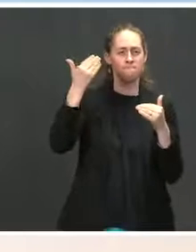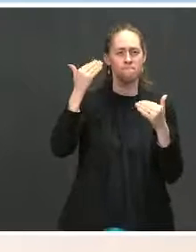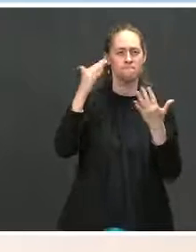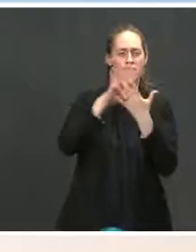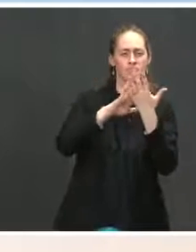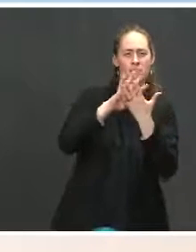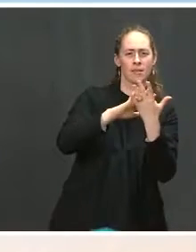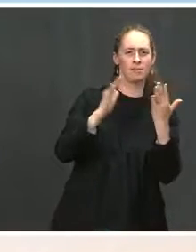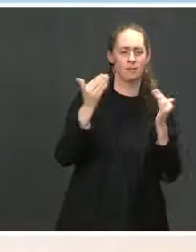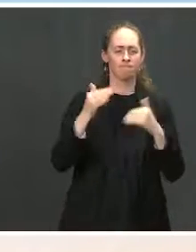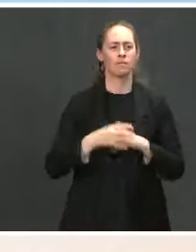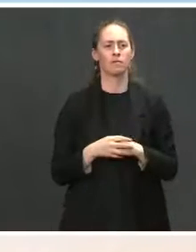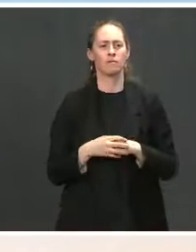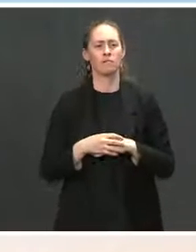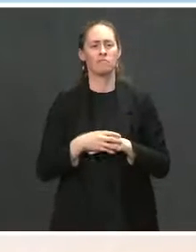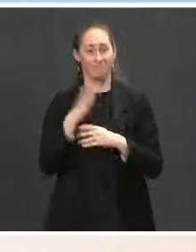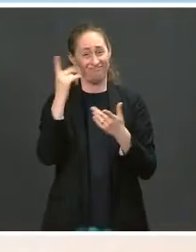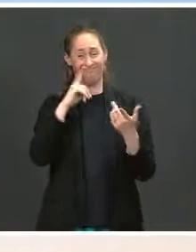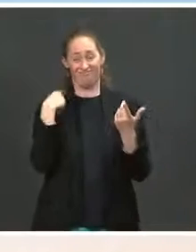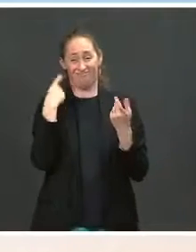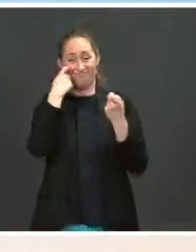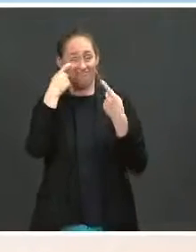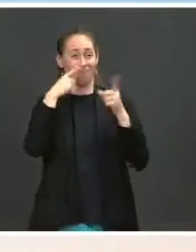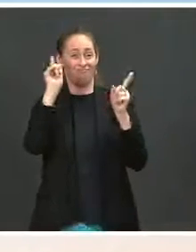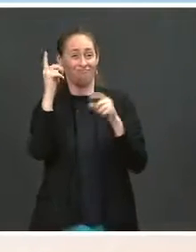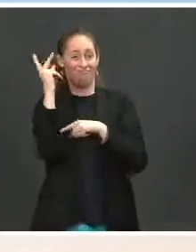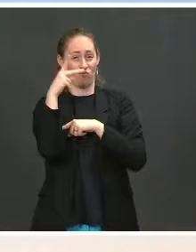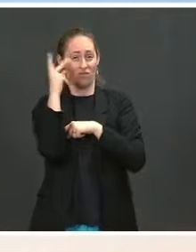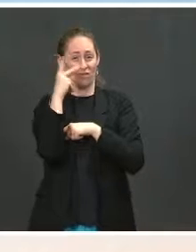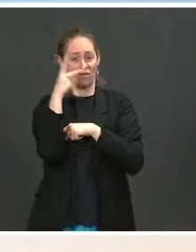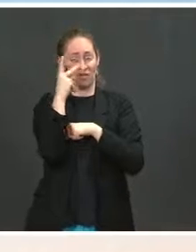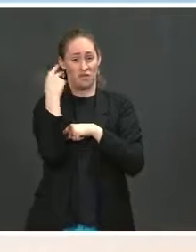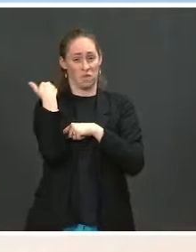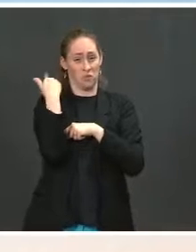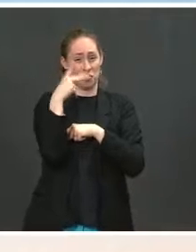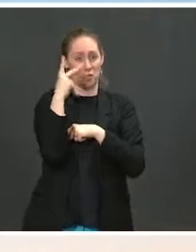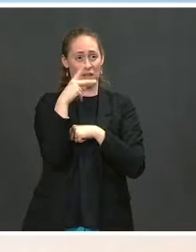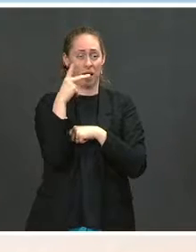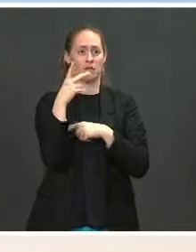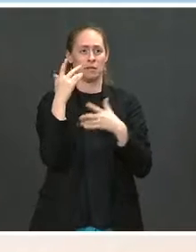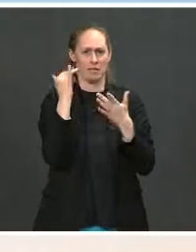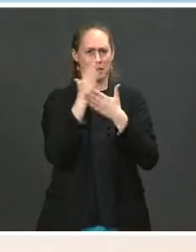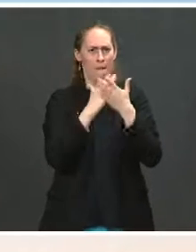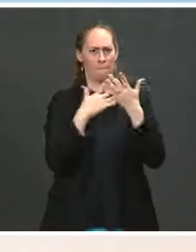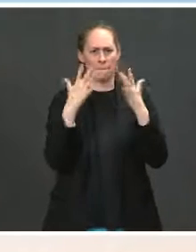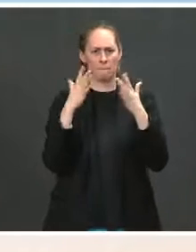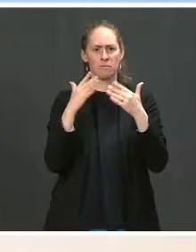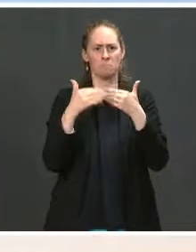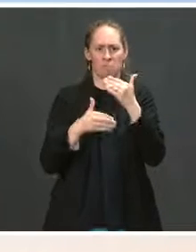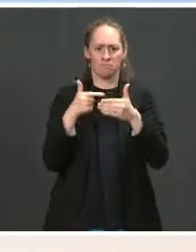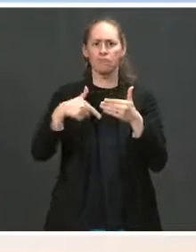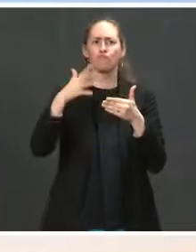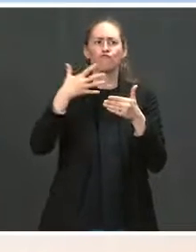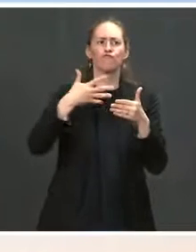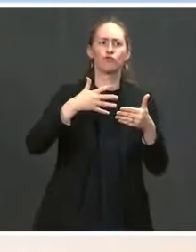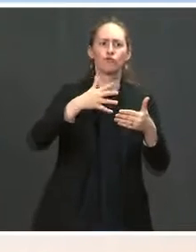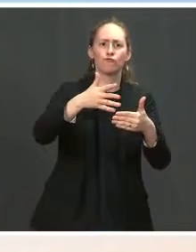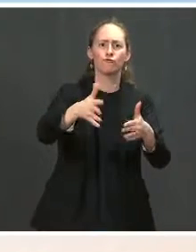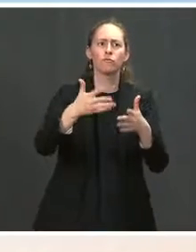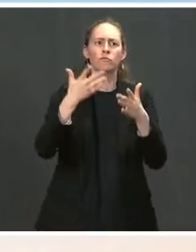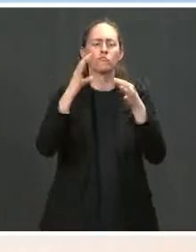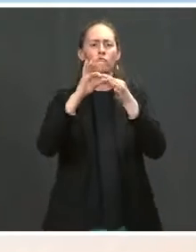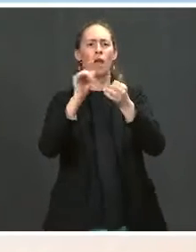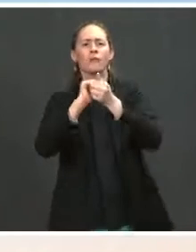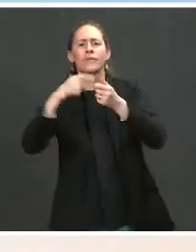announced just 2 days ago, I believe, 3 days ago, some steps that were being taken in coordination and through discussion with